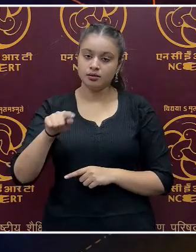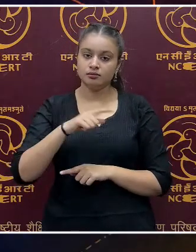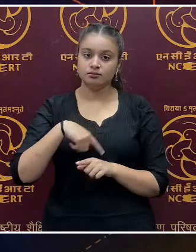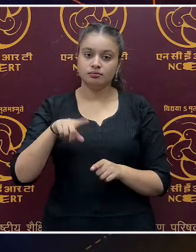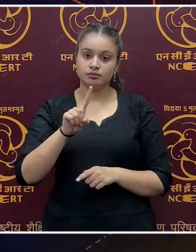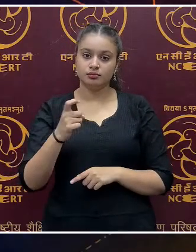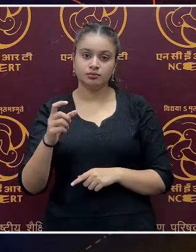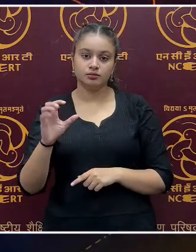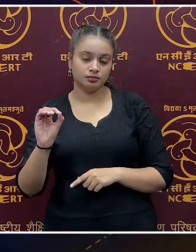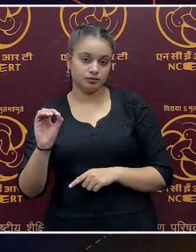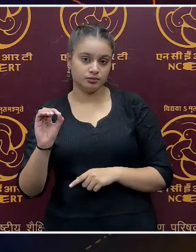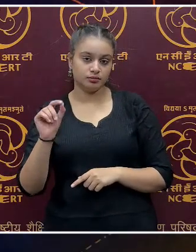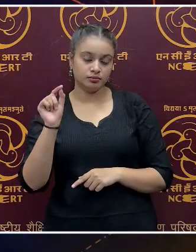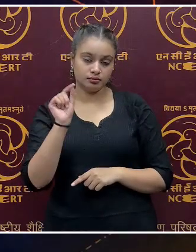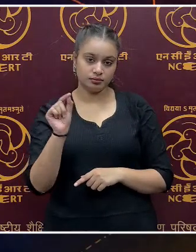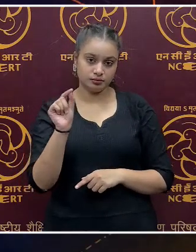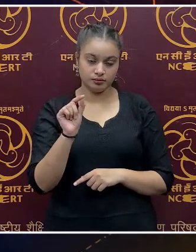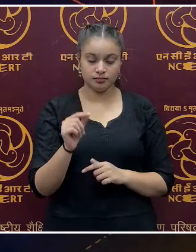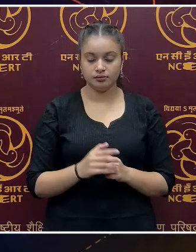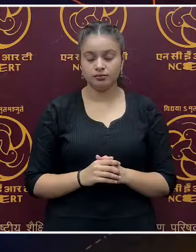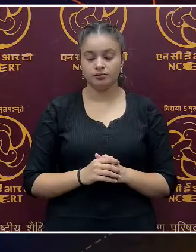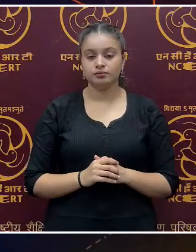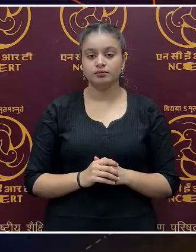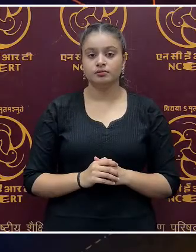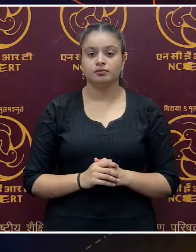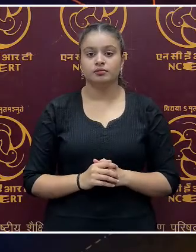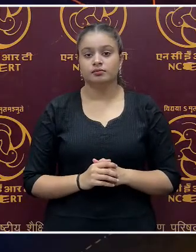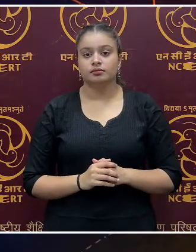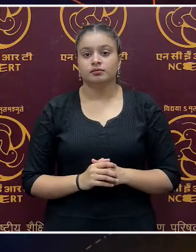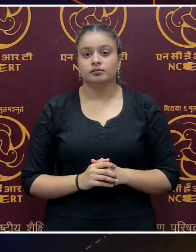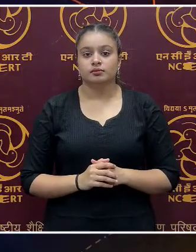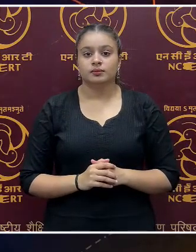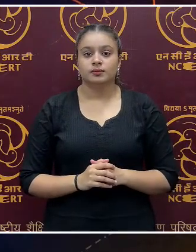enter this 170 degrees here.